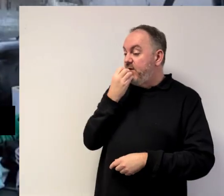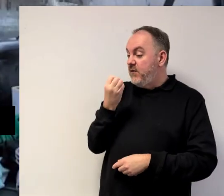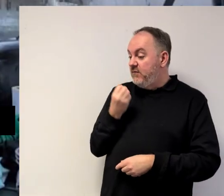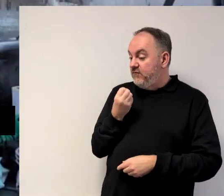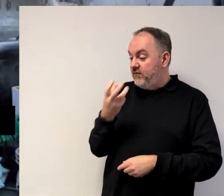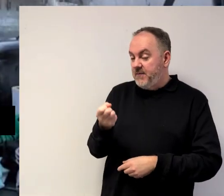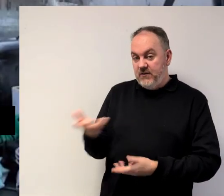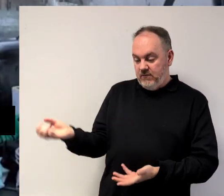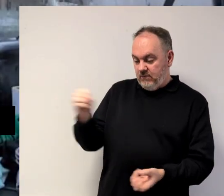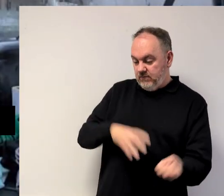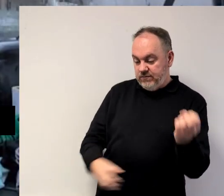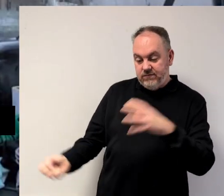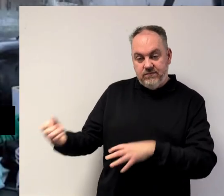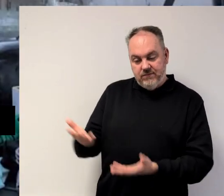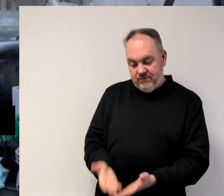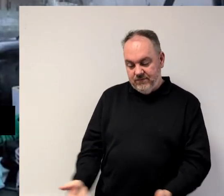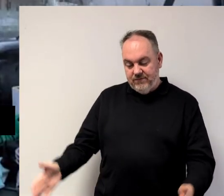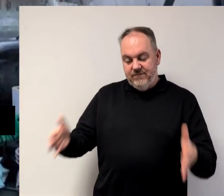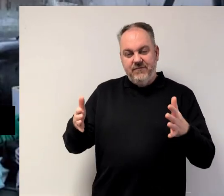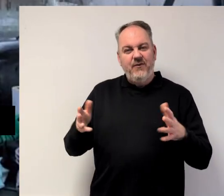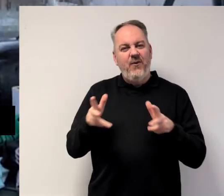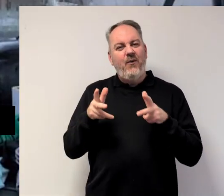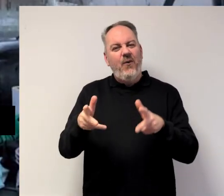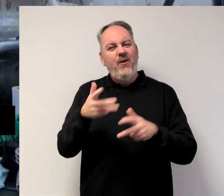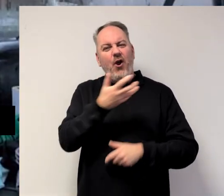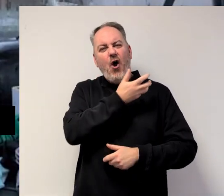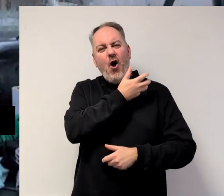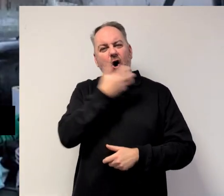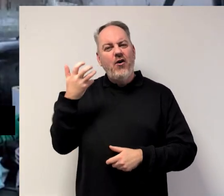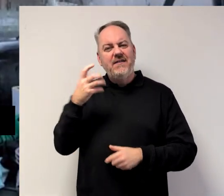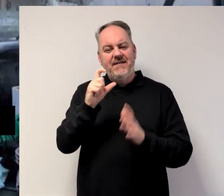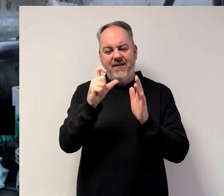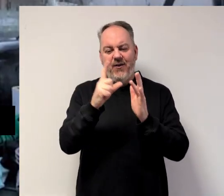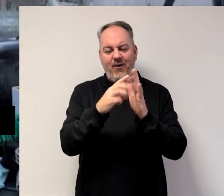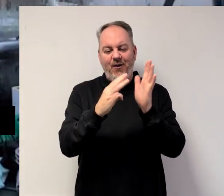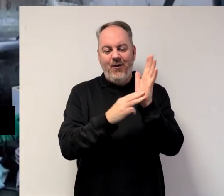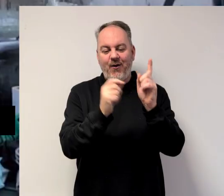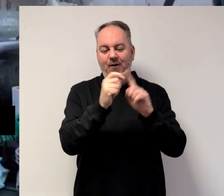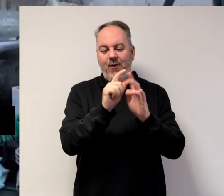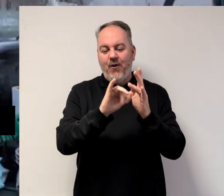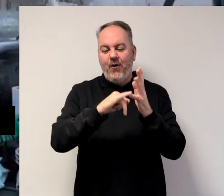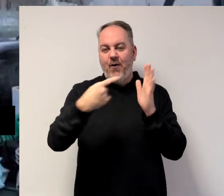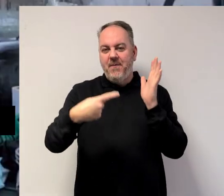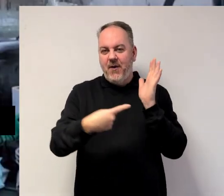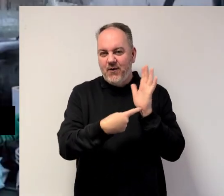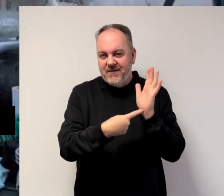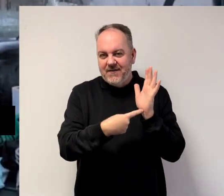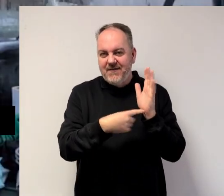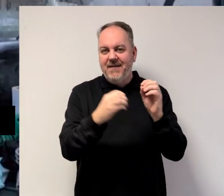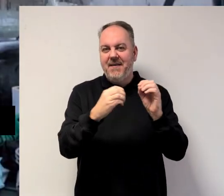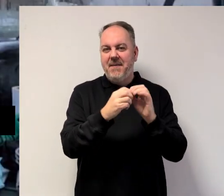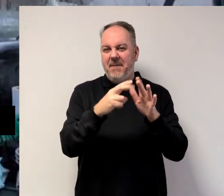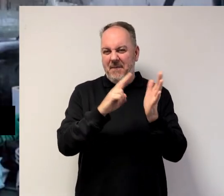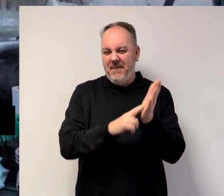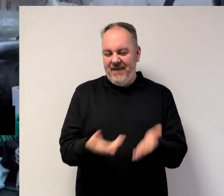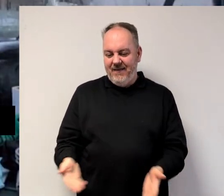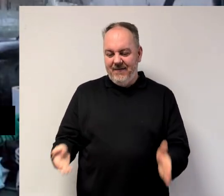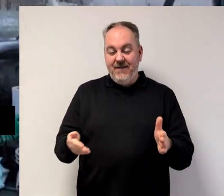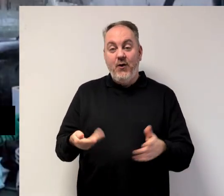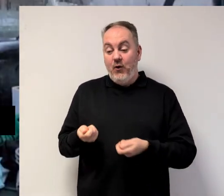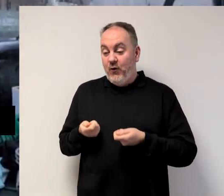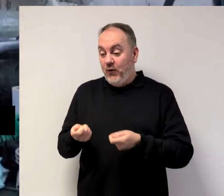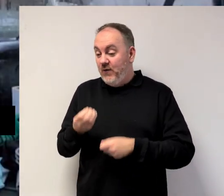hot compost bin, so that, and we can put cooked food and all the